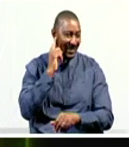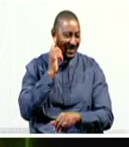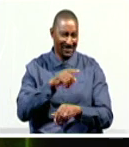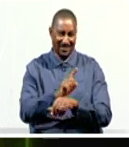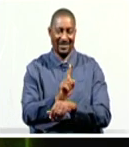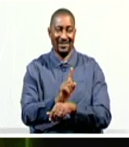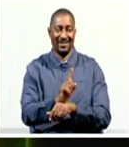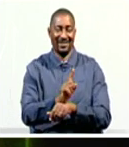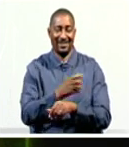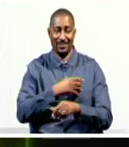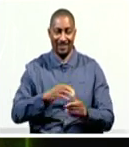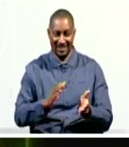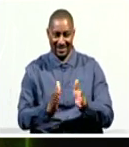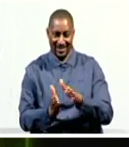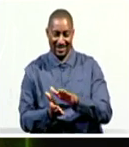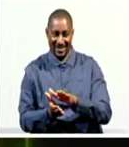President Nangolo Mbumba?